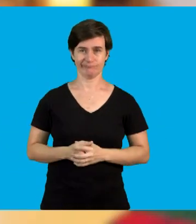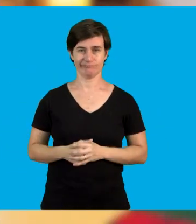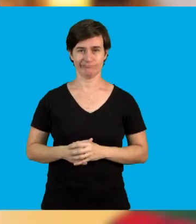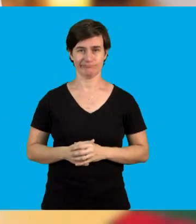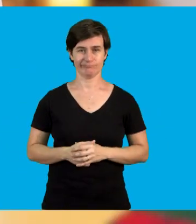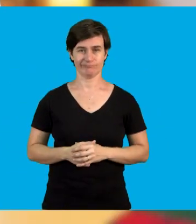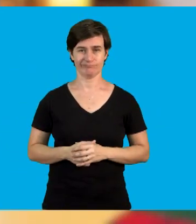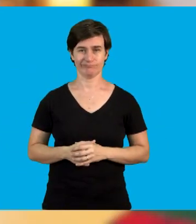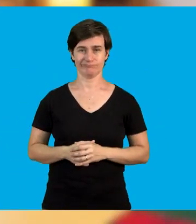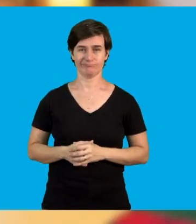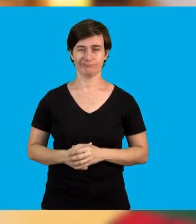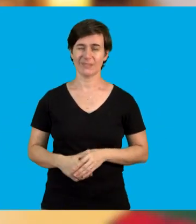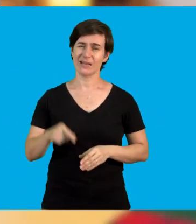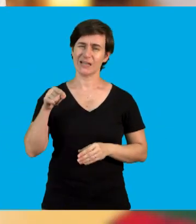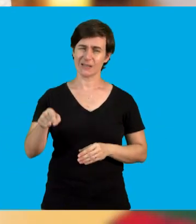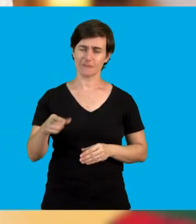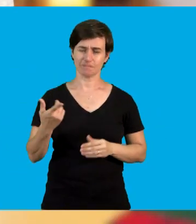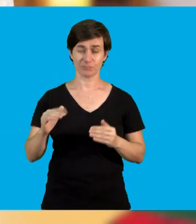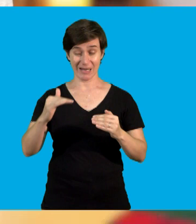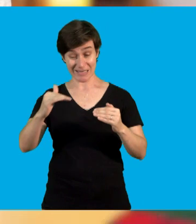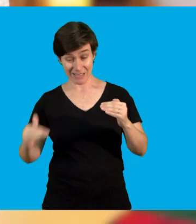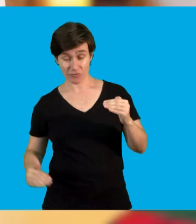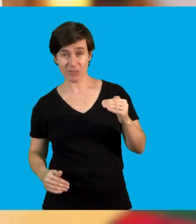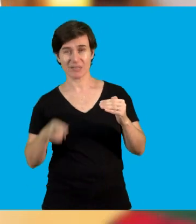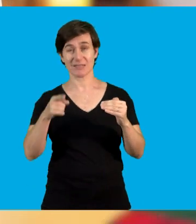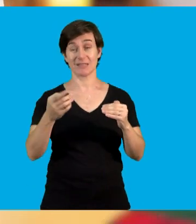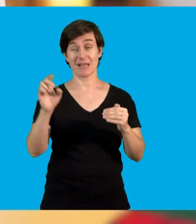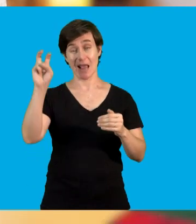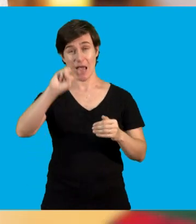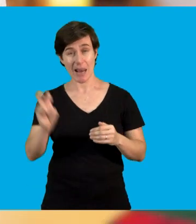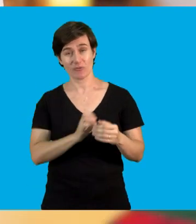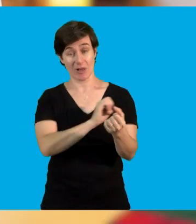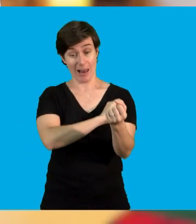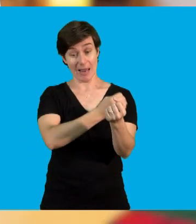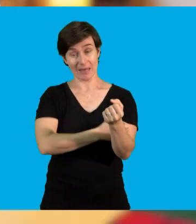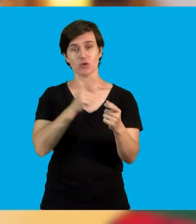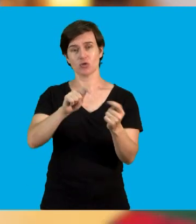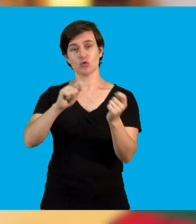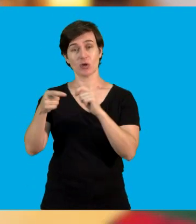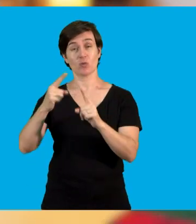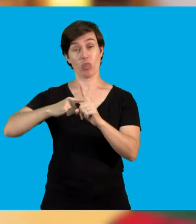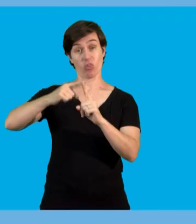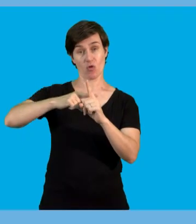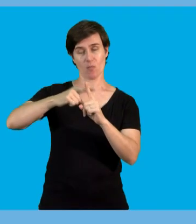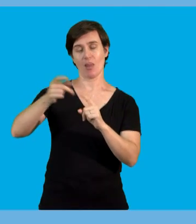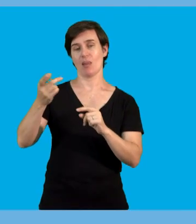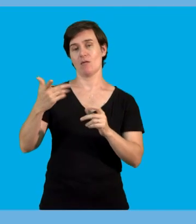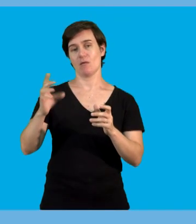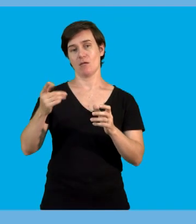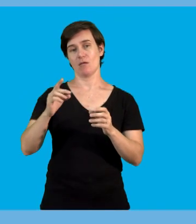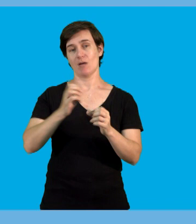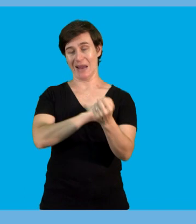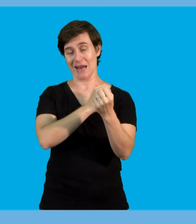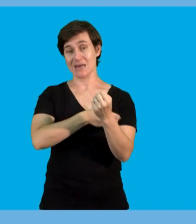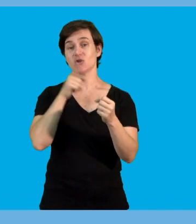decrease. This in turn decreases the amount of electrical energy that is converted into thermal energy in the